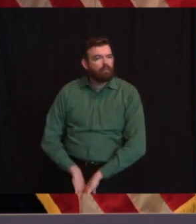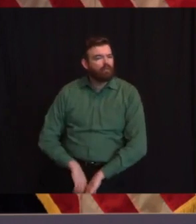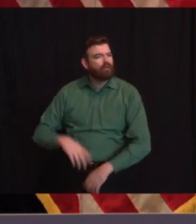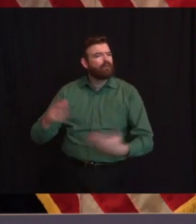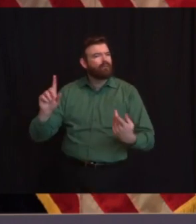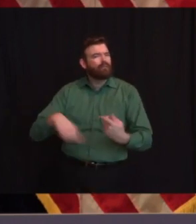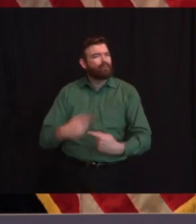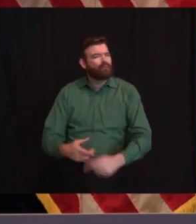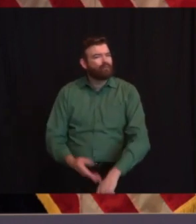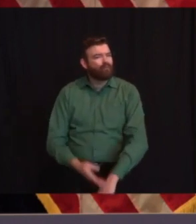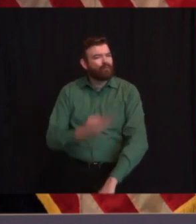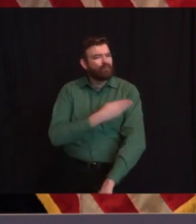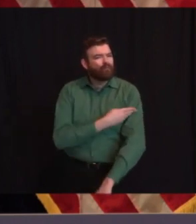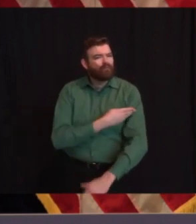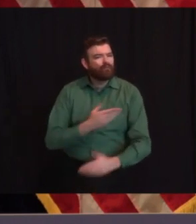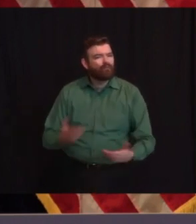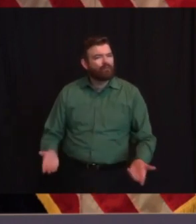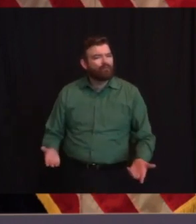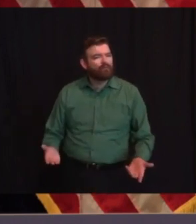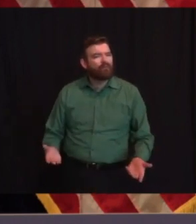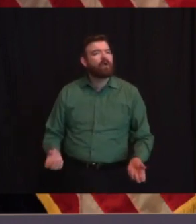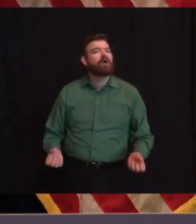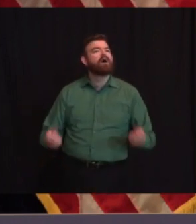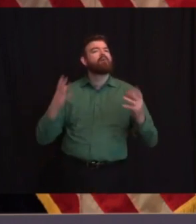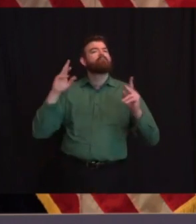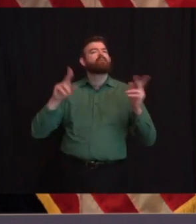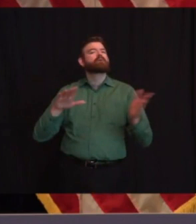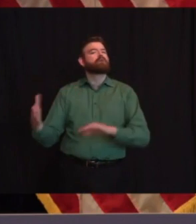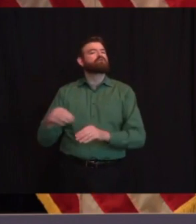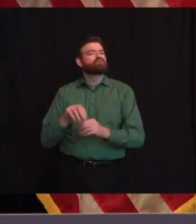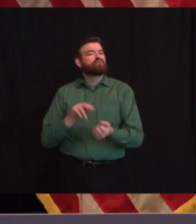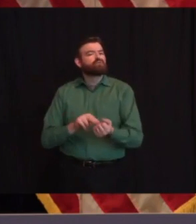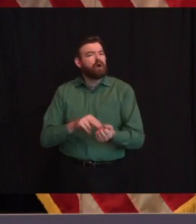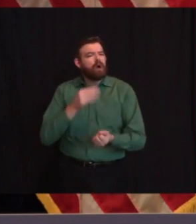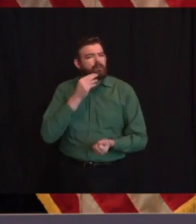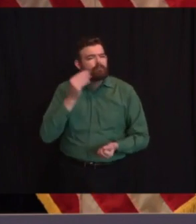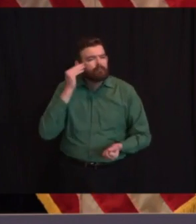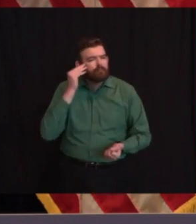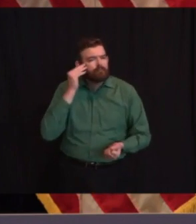people died from nursing homes and other long-term care facilities?